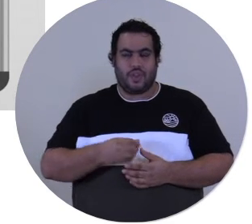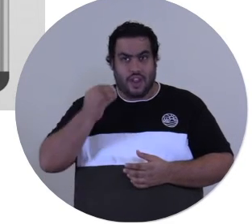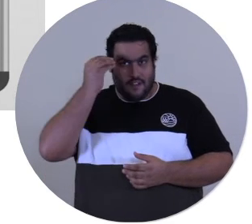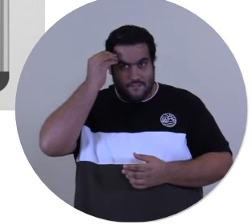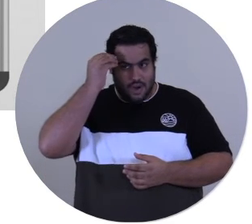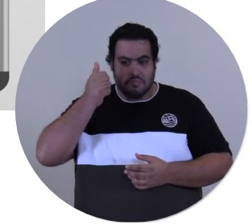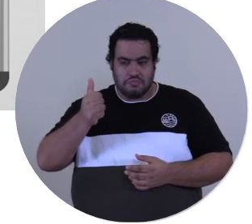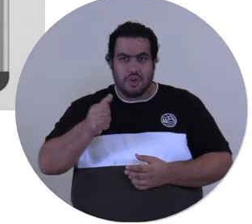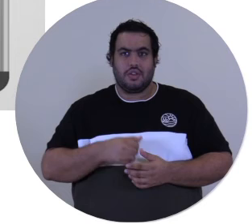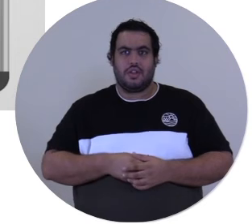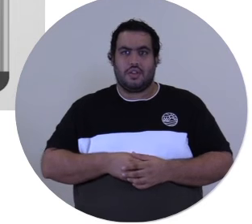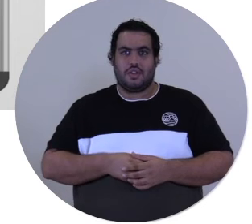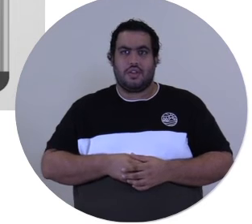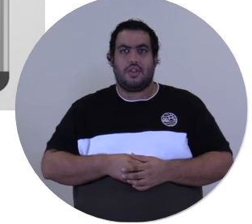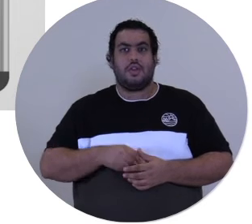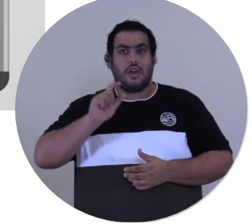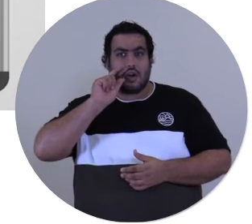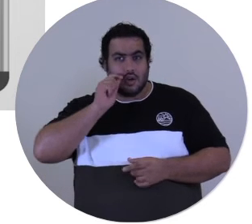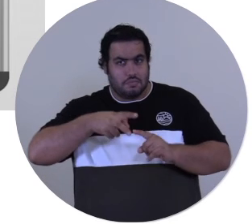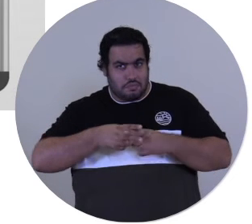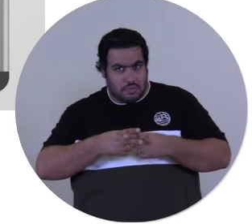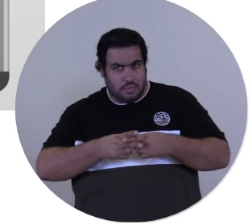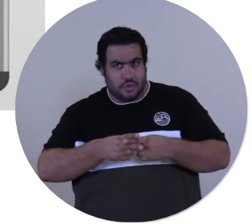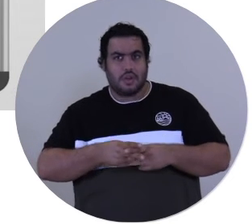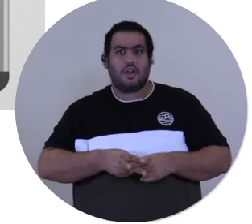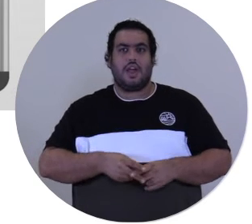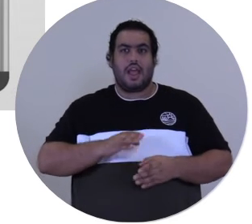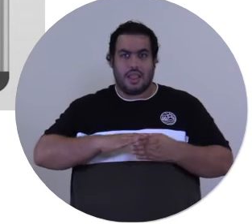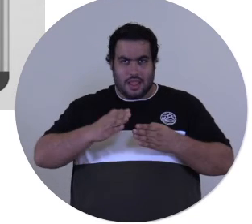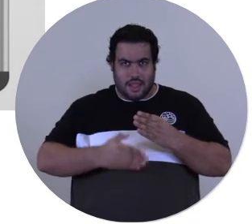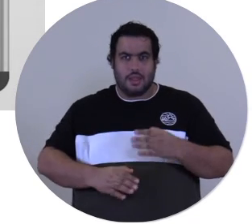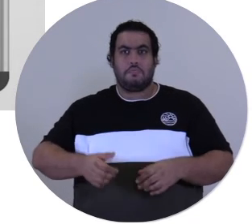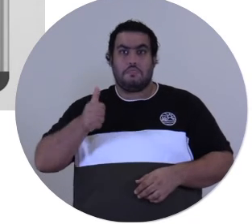competent mechanics who can repair any car breakdown in Shueikh.